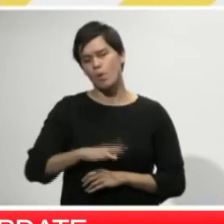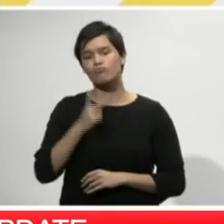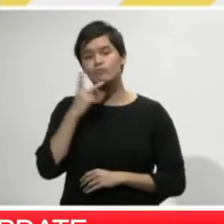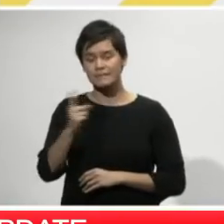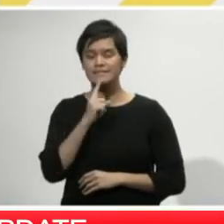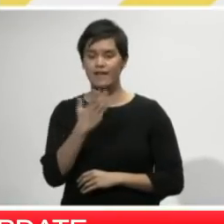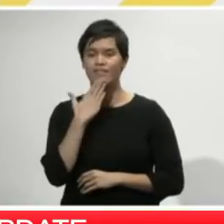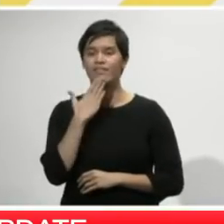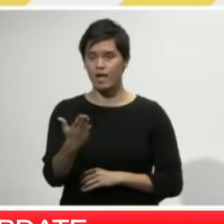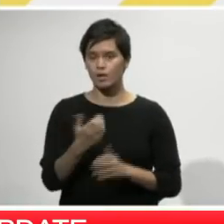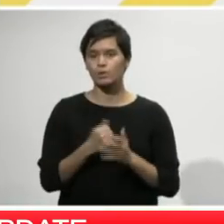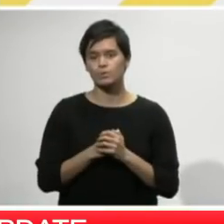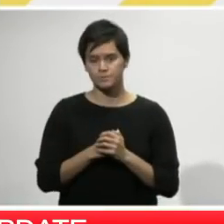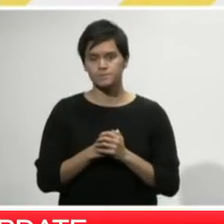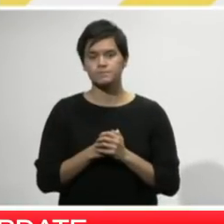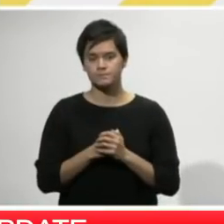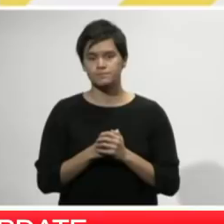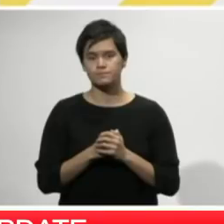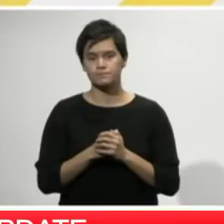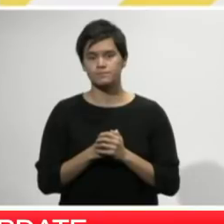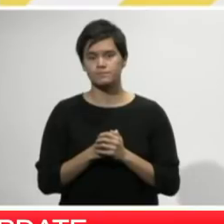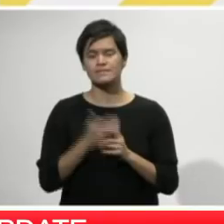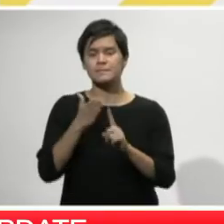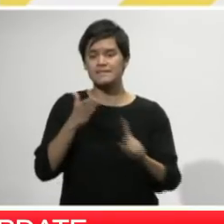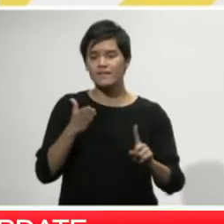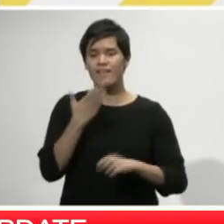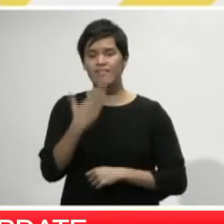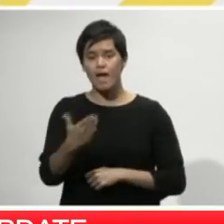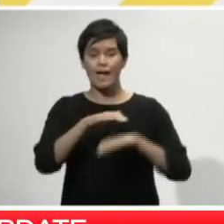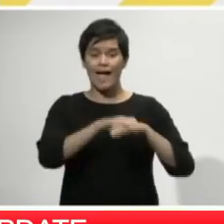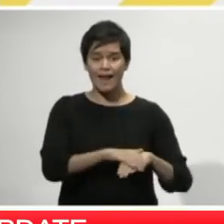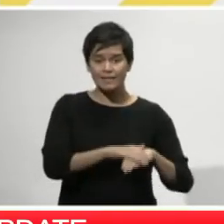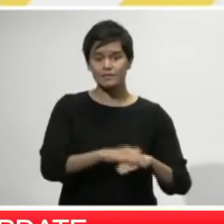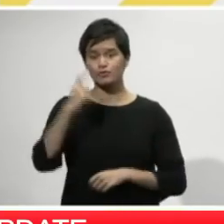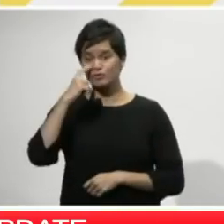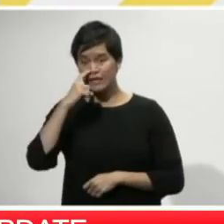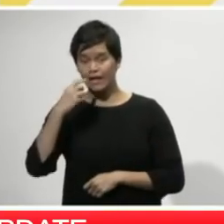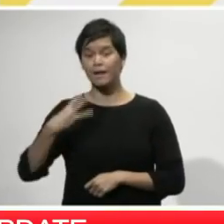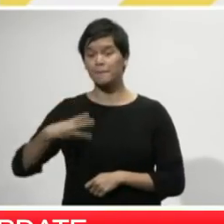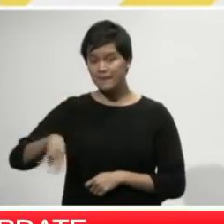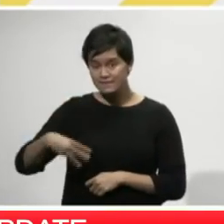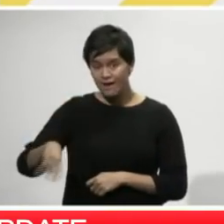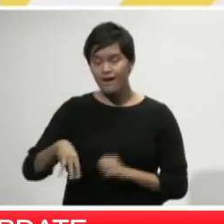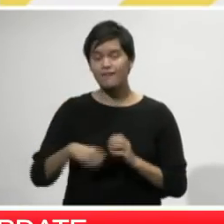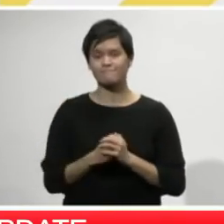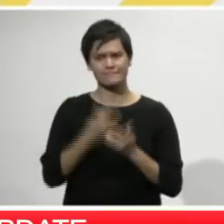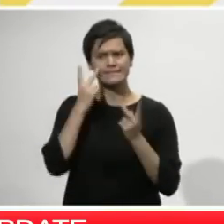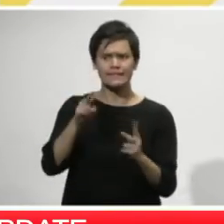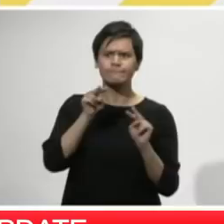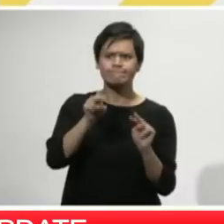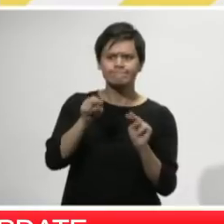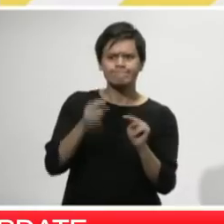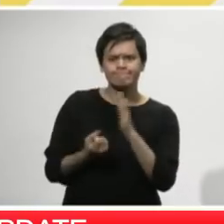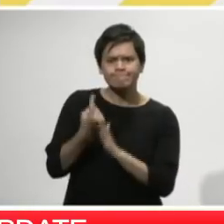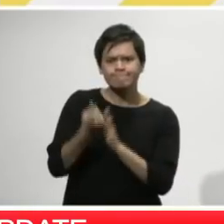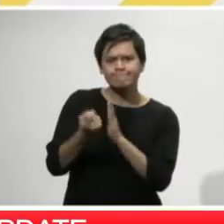reiterate that, and specifically to Ellen, Jen and Melissa, who you see quite